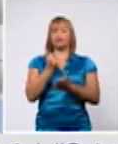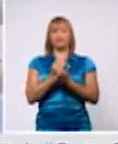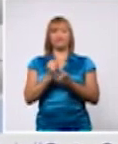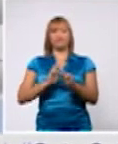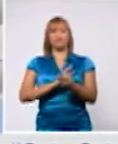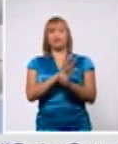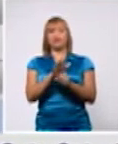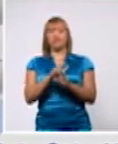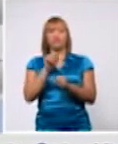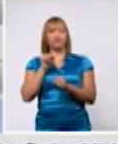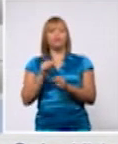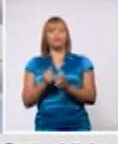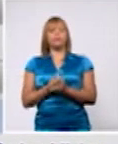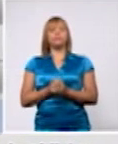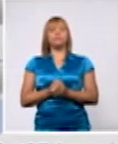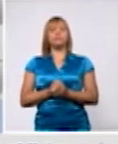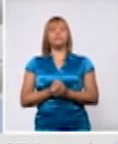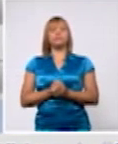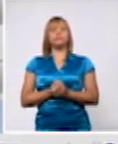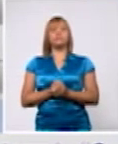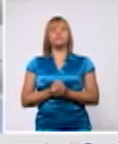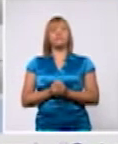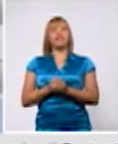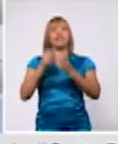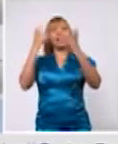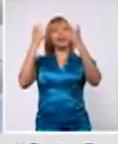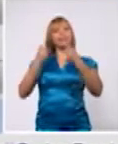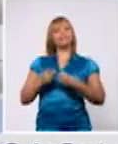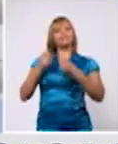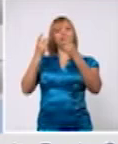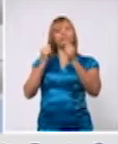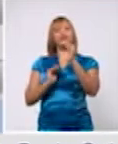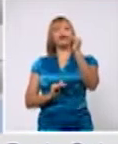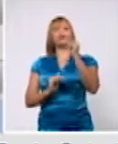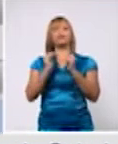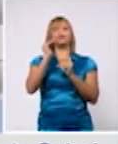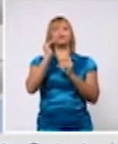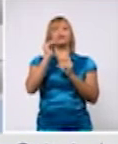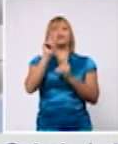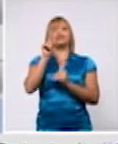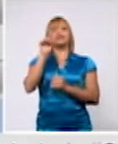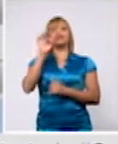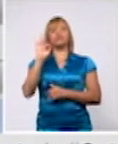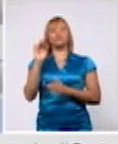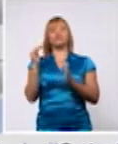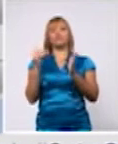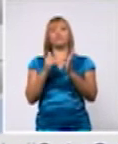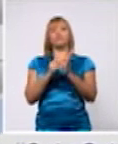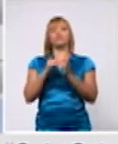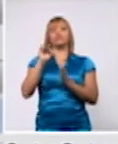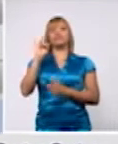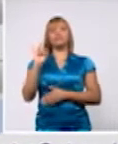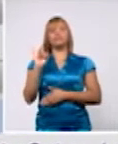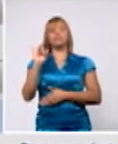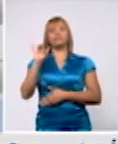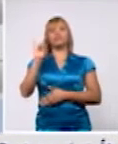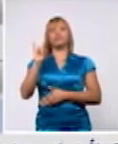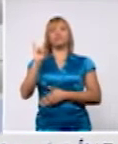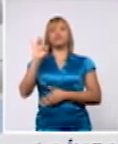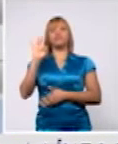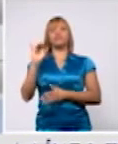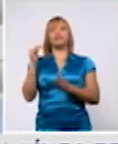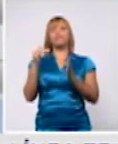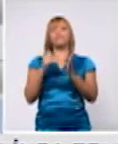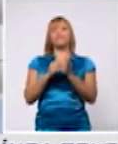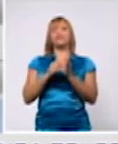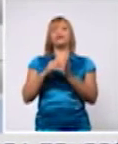yesterday, COVID-19 continues to be present in the same 185 countries. The